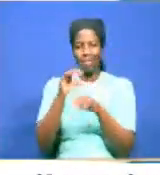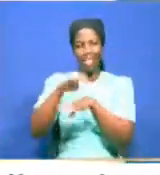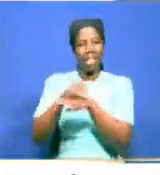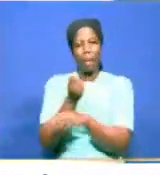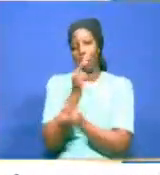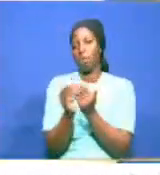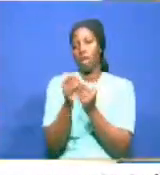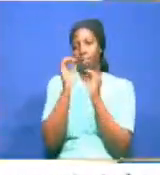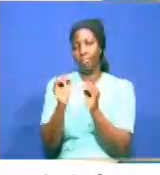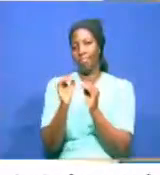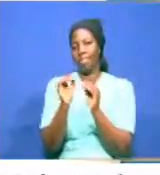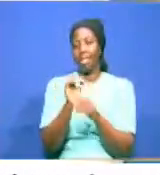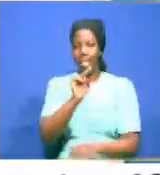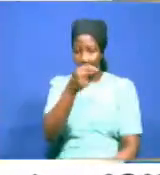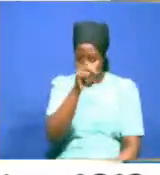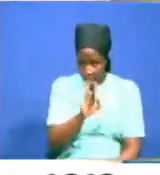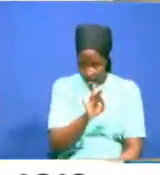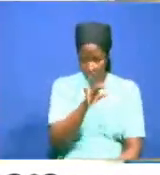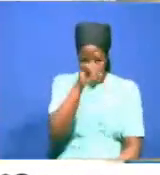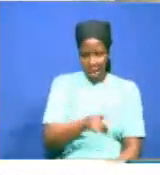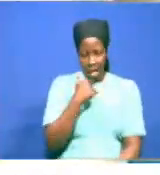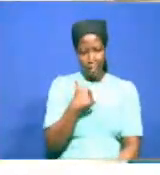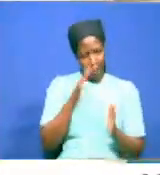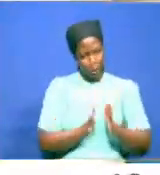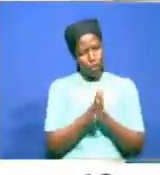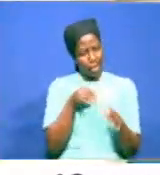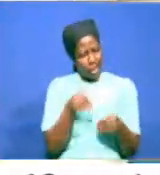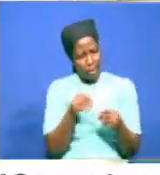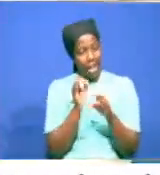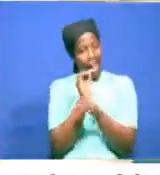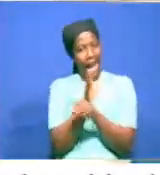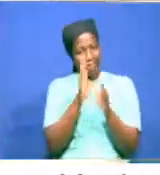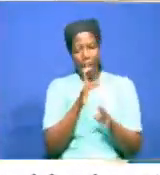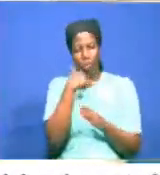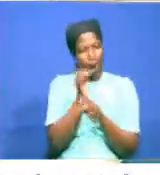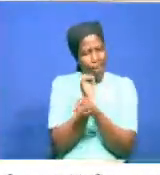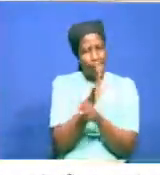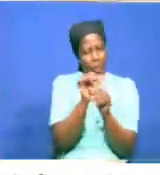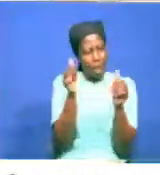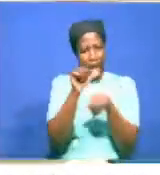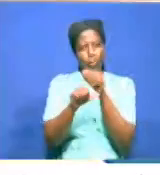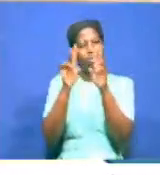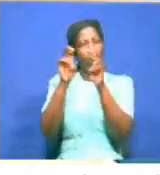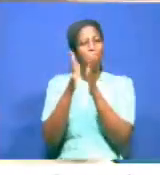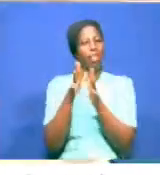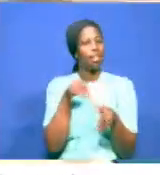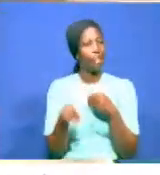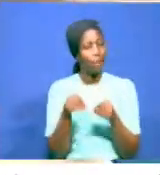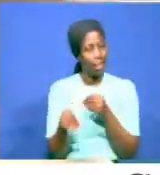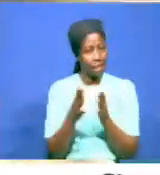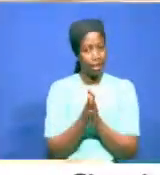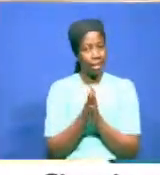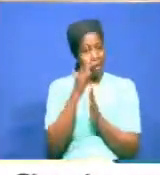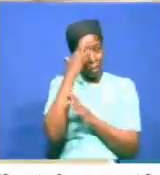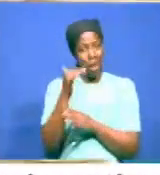a PWD yes. advisor in NHIF, yes. who will advise on matters of disability. Yes. Because when it comes to matters of